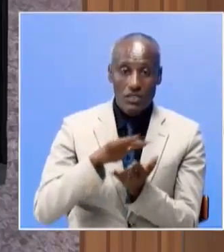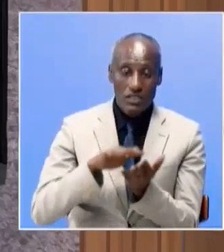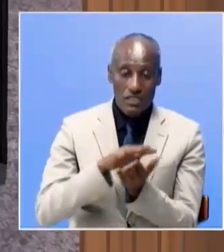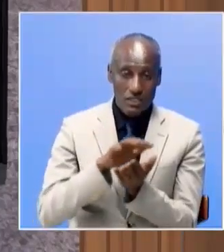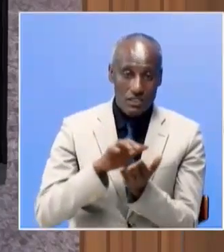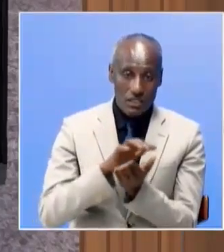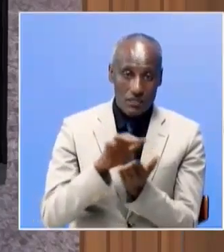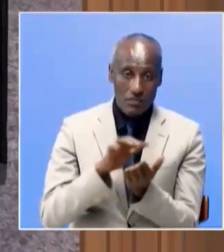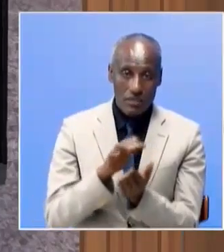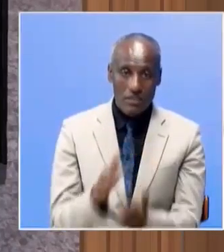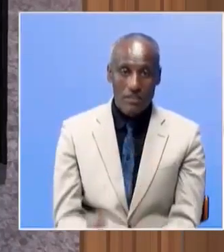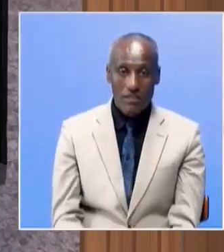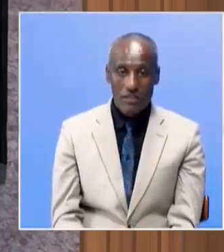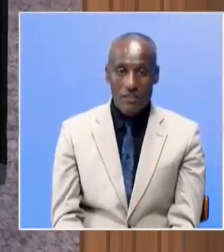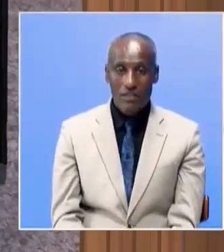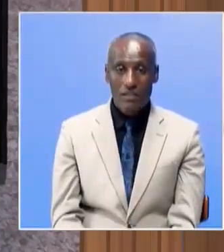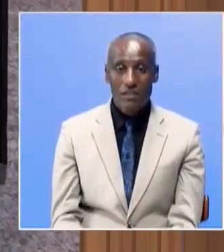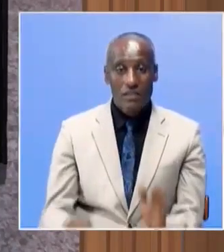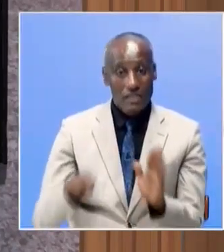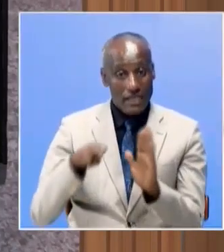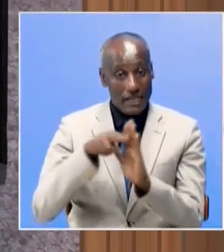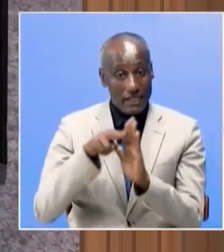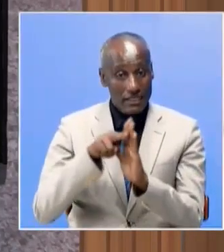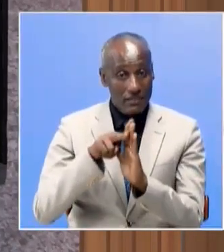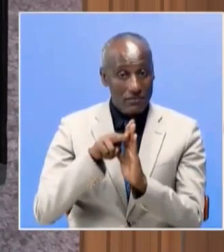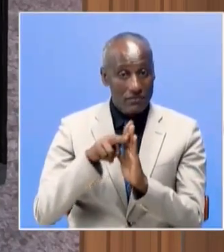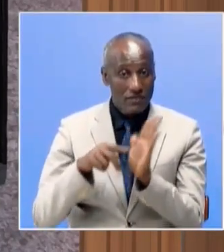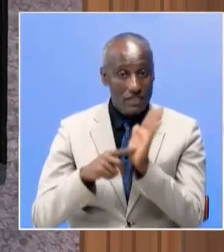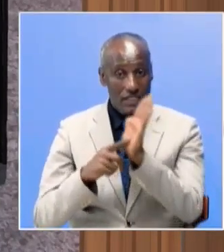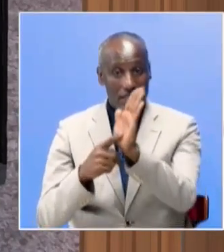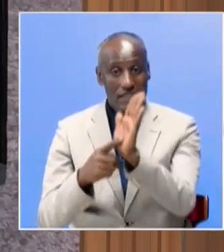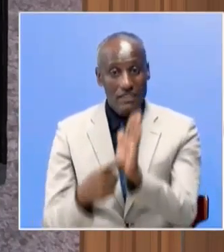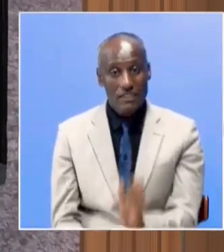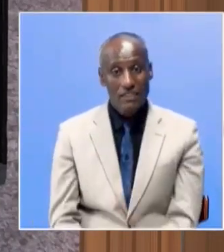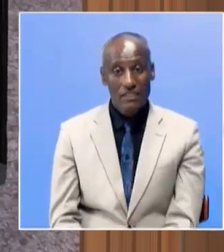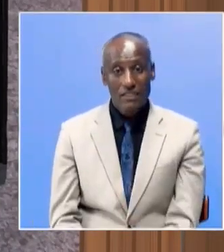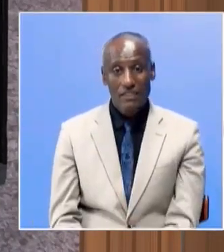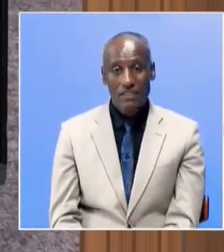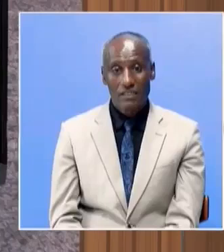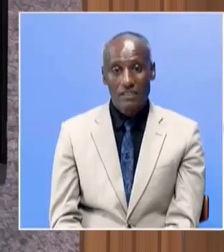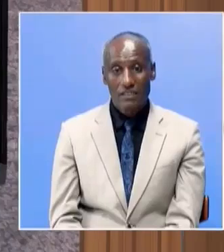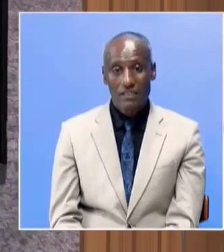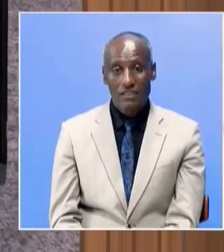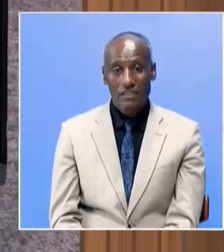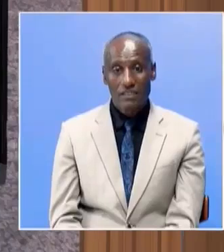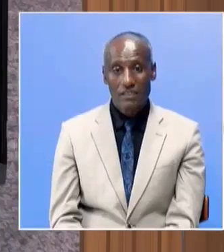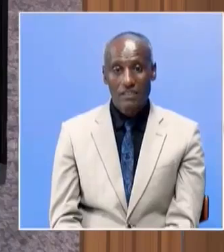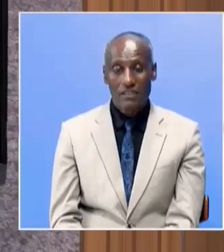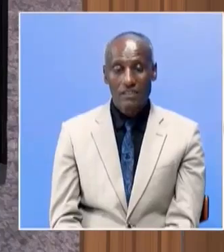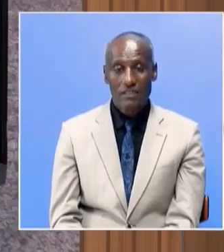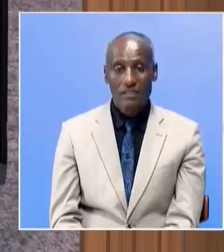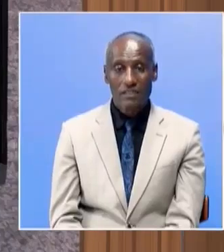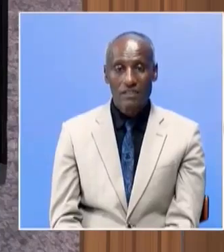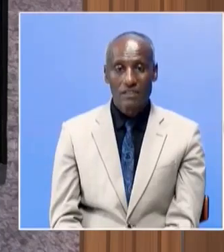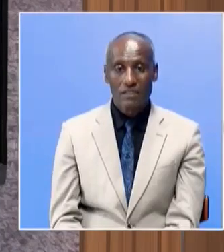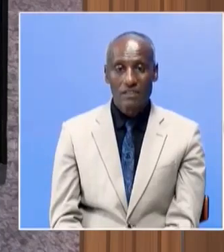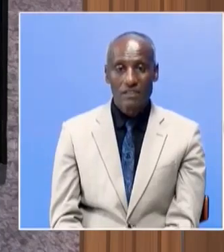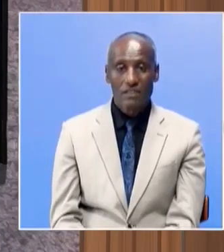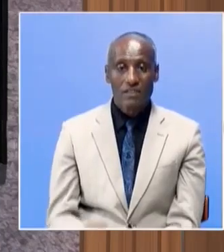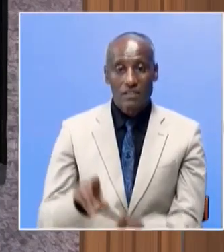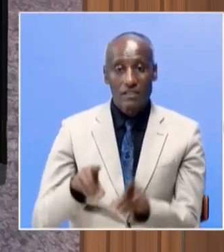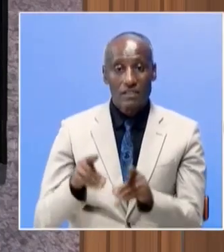subject. The negative indicator. Look, negative indicator is this one. What about did